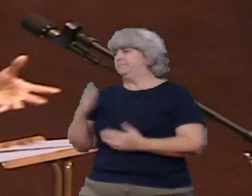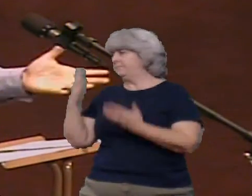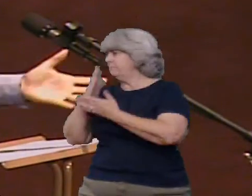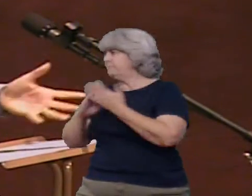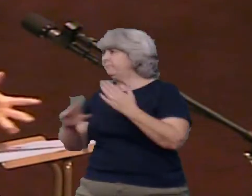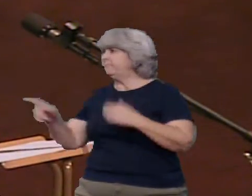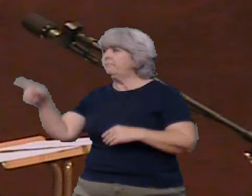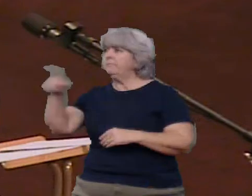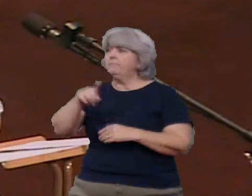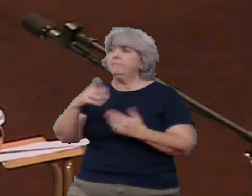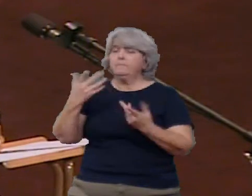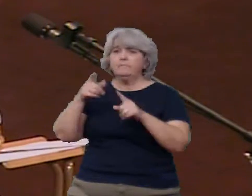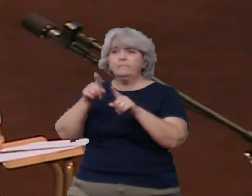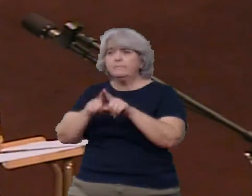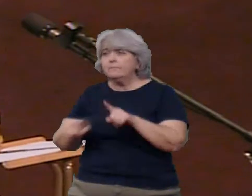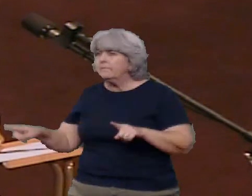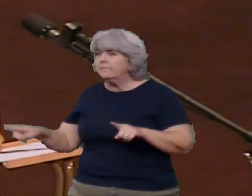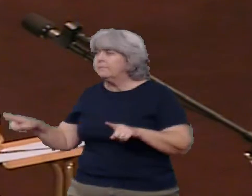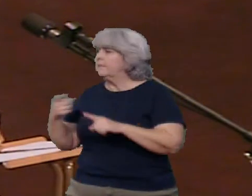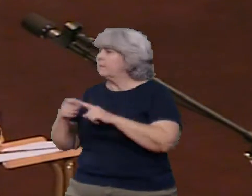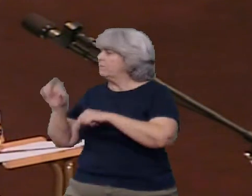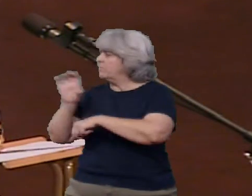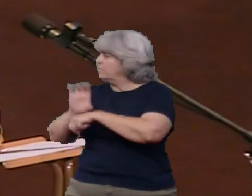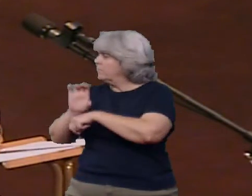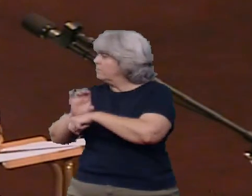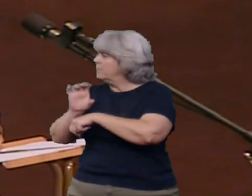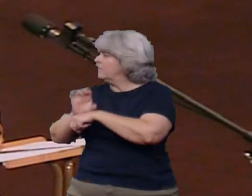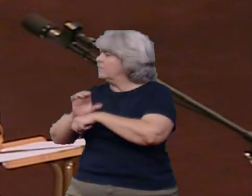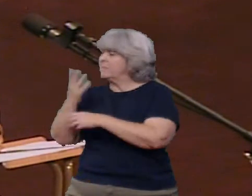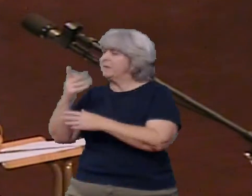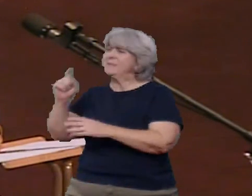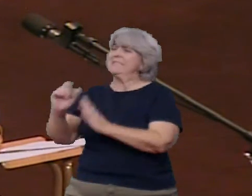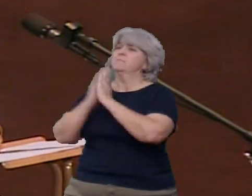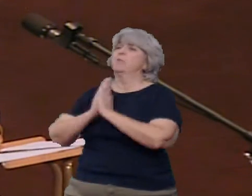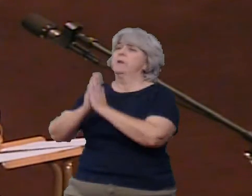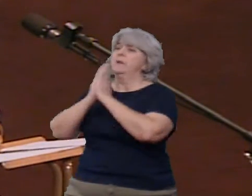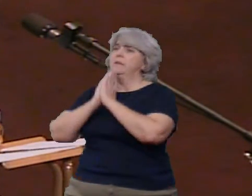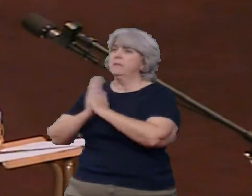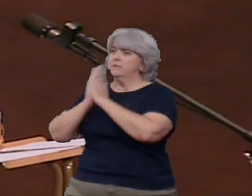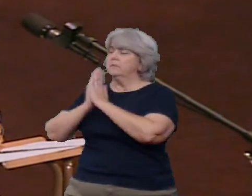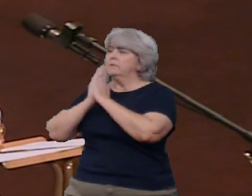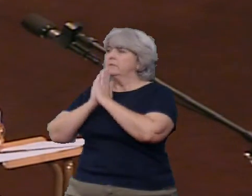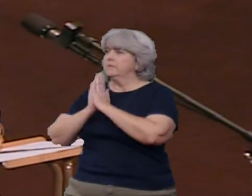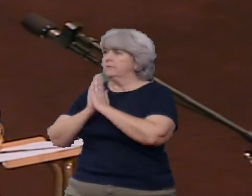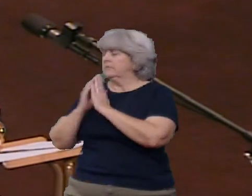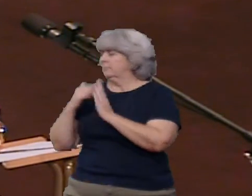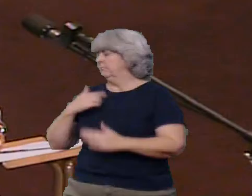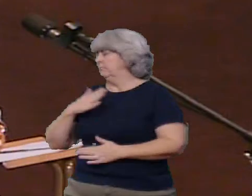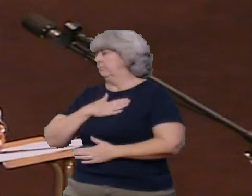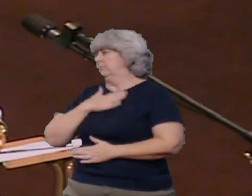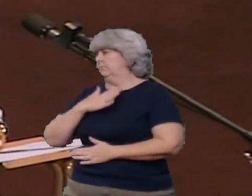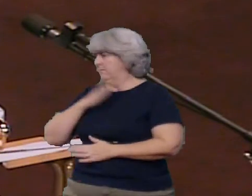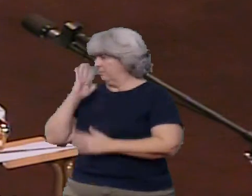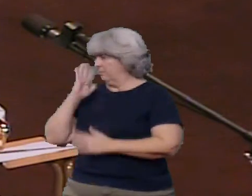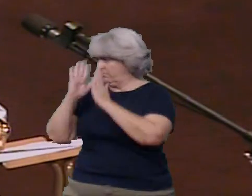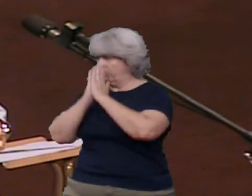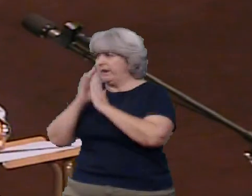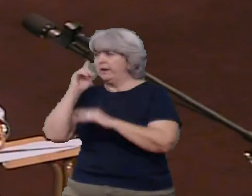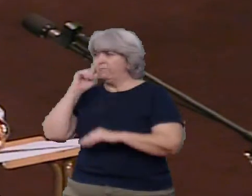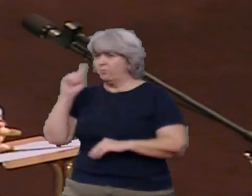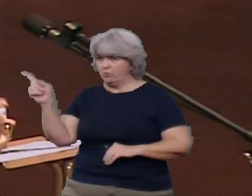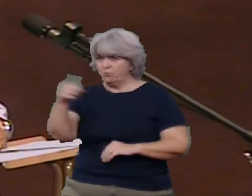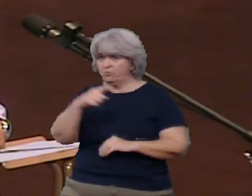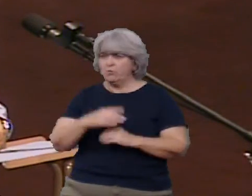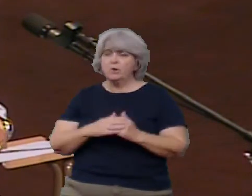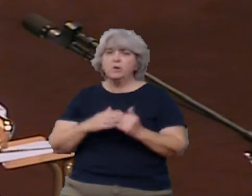time fallen away from the Lord's church, and maybe you need prayers tonight. And we are very delighted to pray for you if that's the case. Whatever